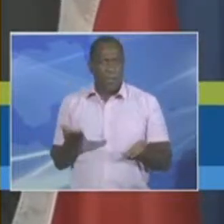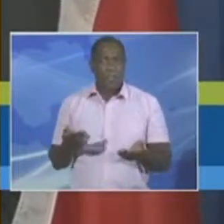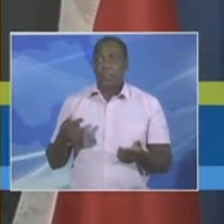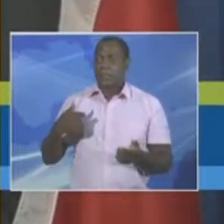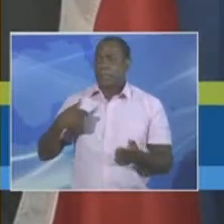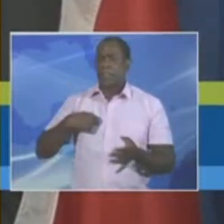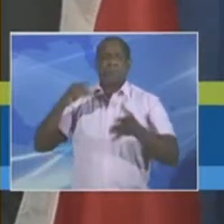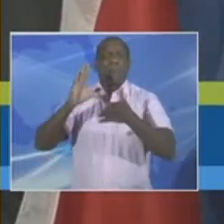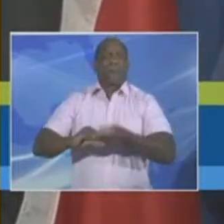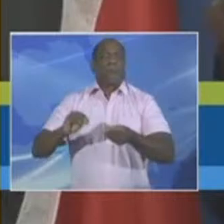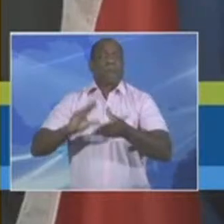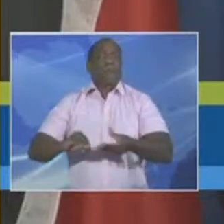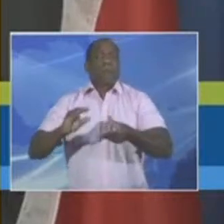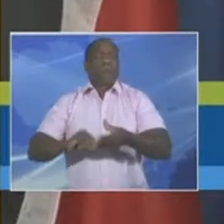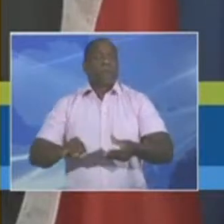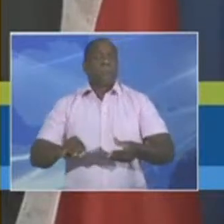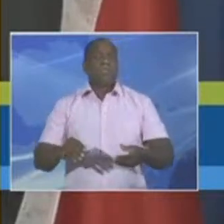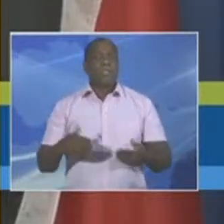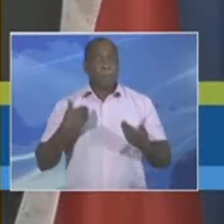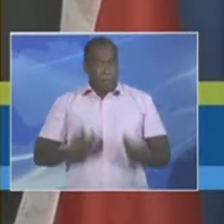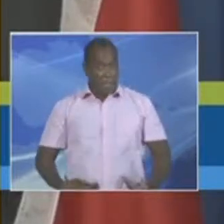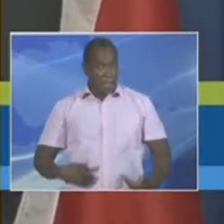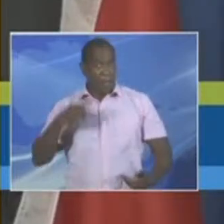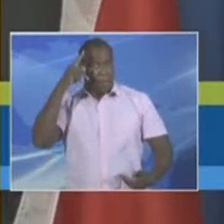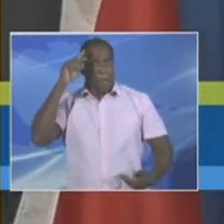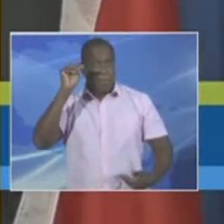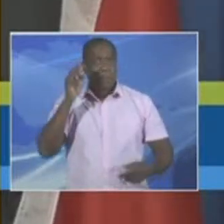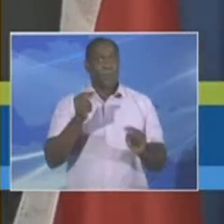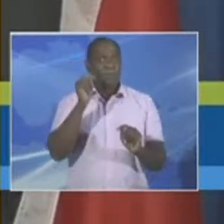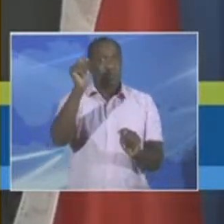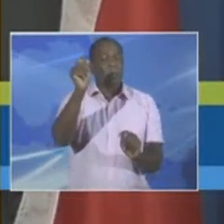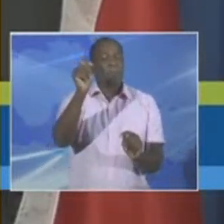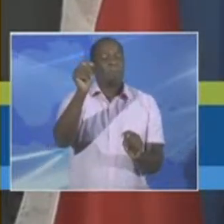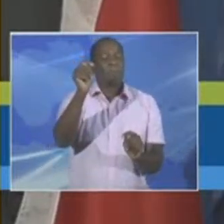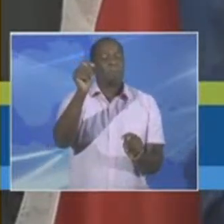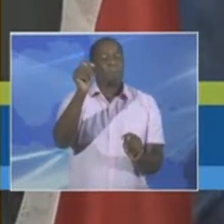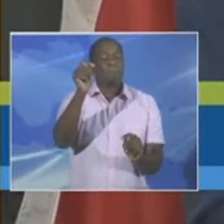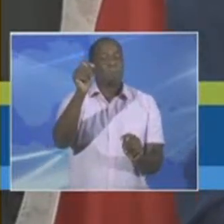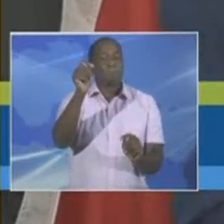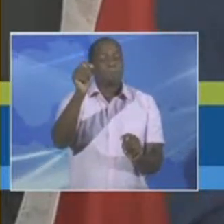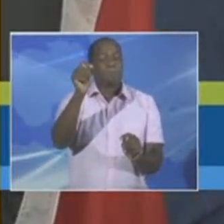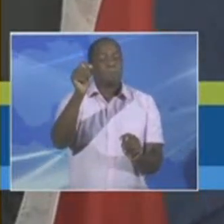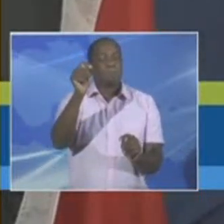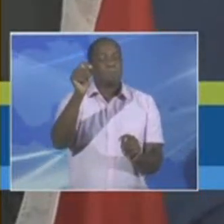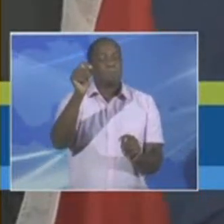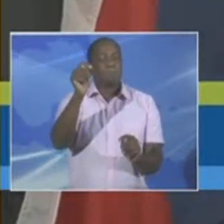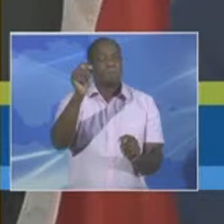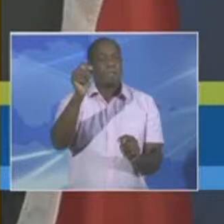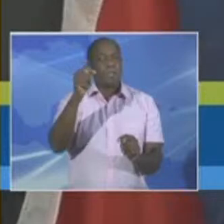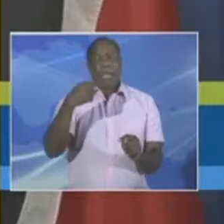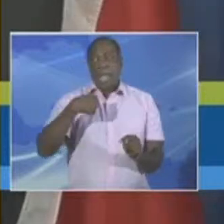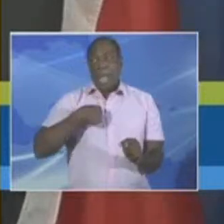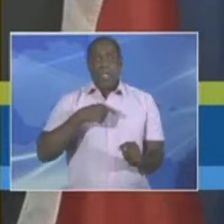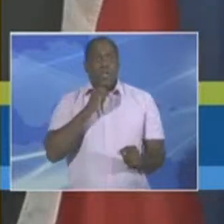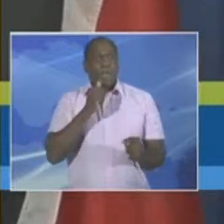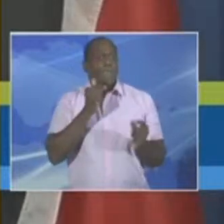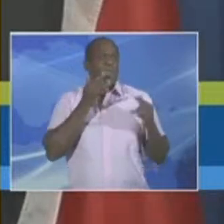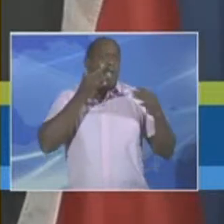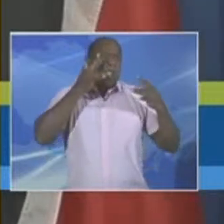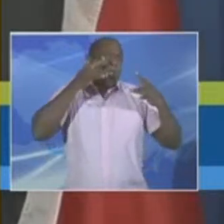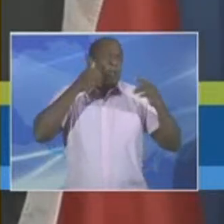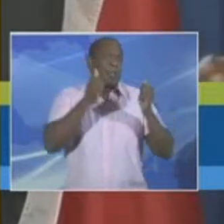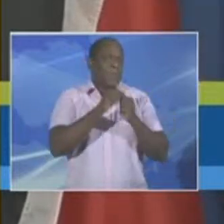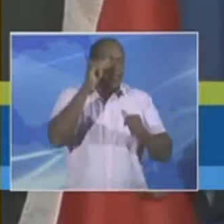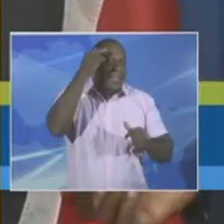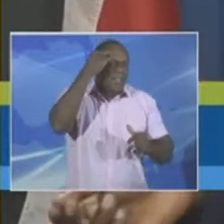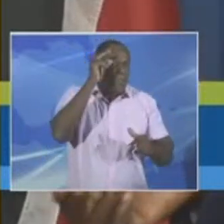parliament that I, as Prime Minister of Trinidad and Tobago, I am not friendly with the government of Guyana